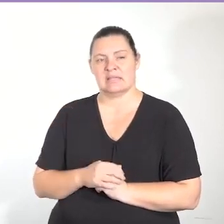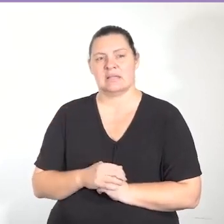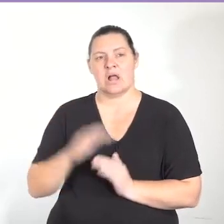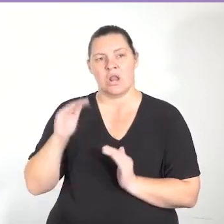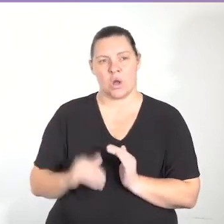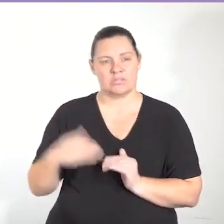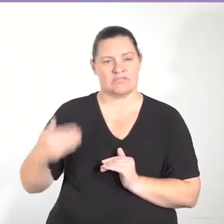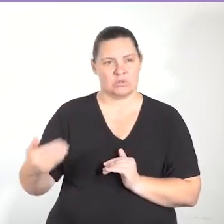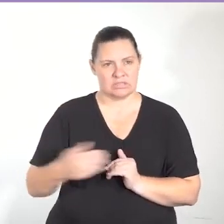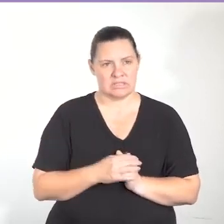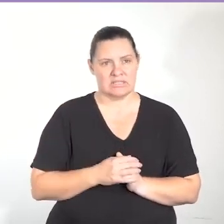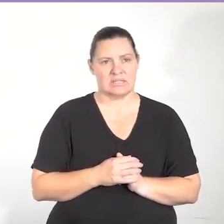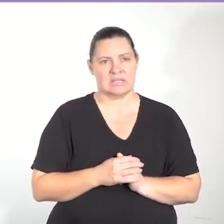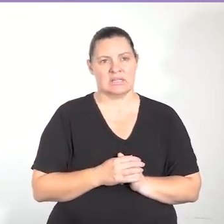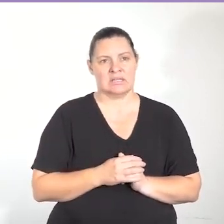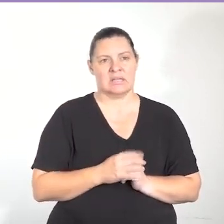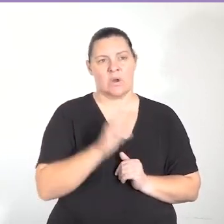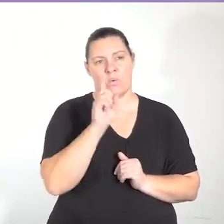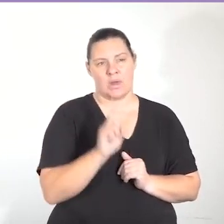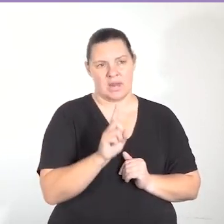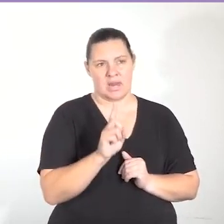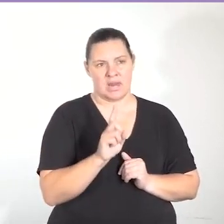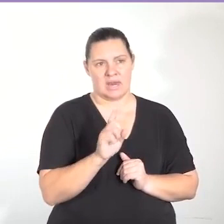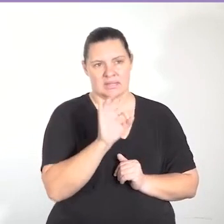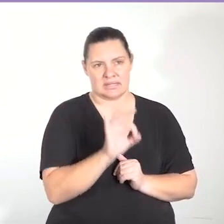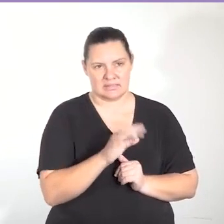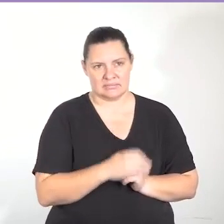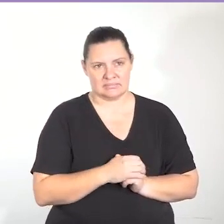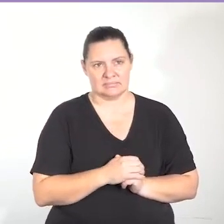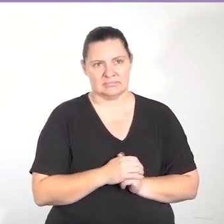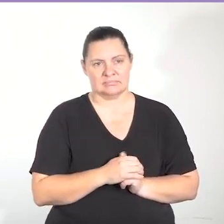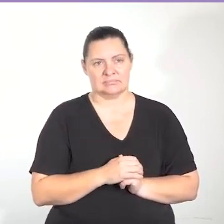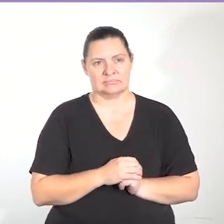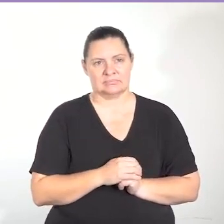3's. So the lowest frequency is just the 1 3.